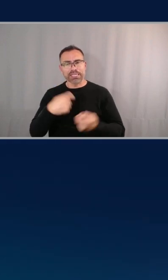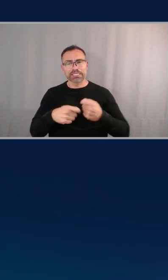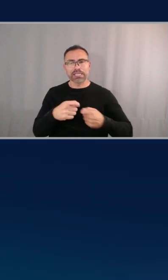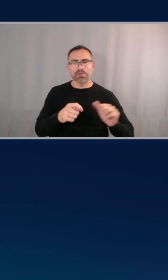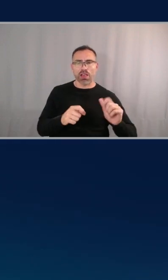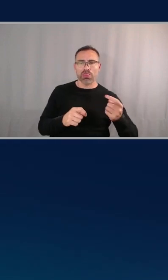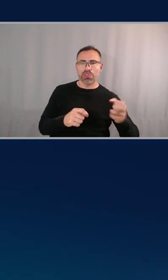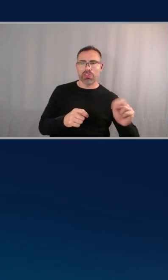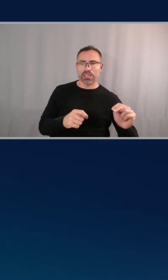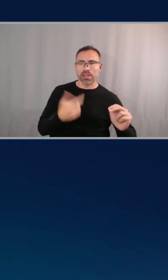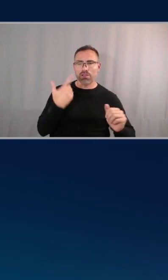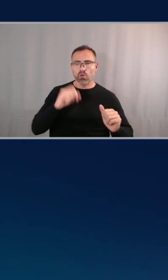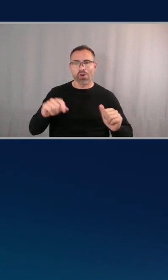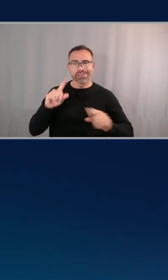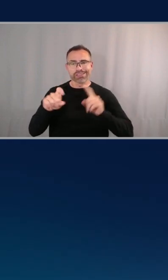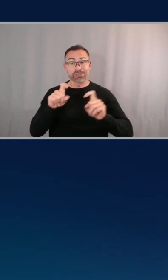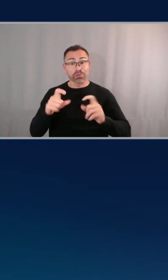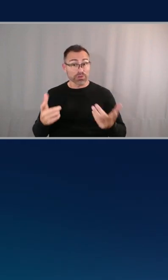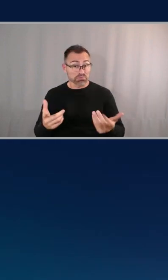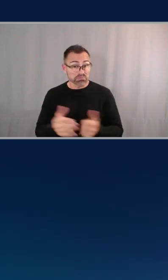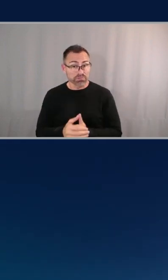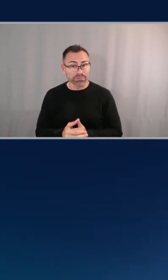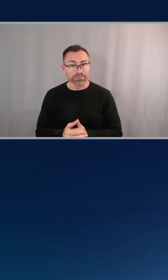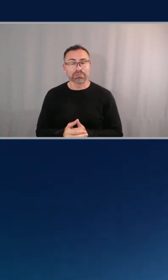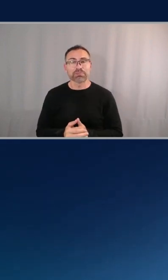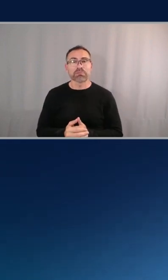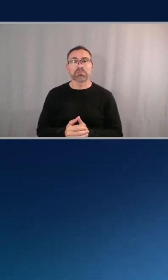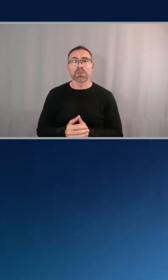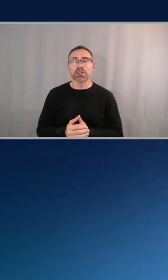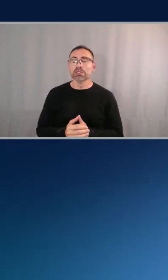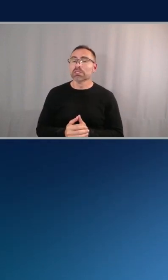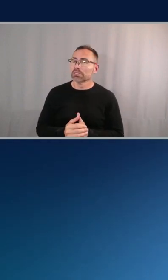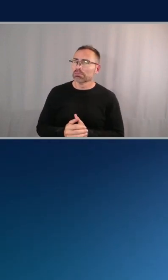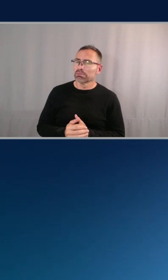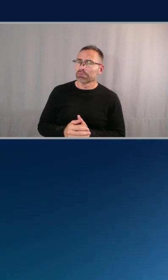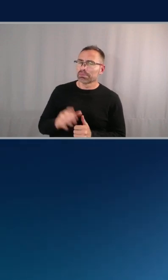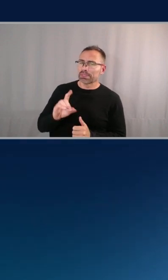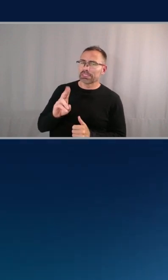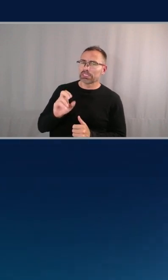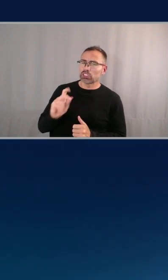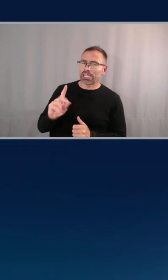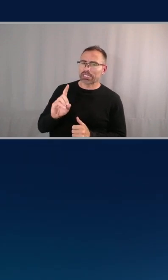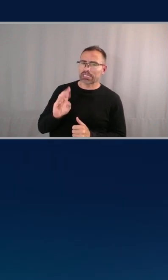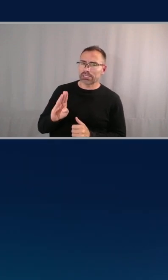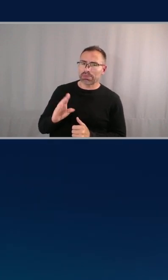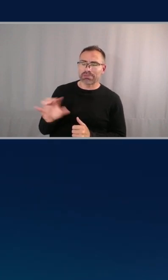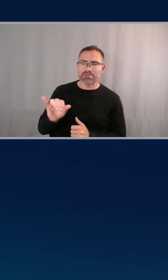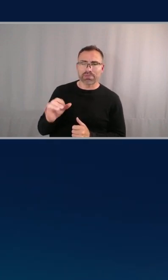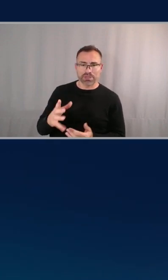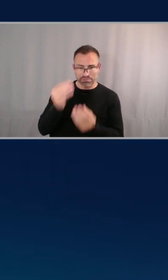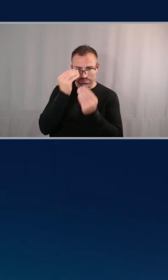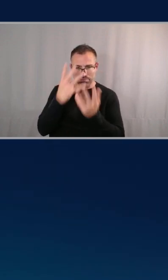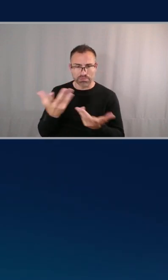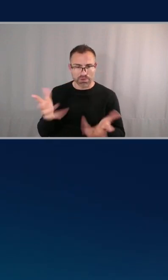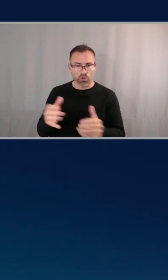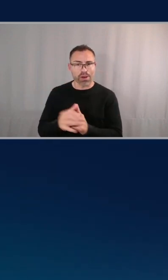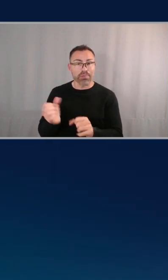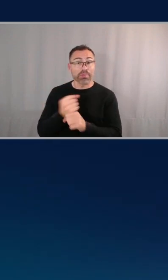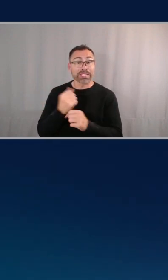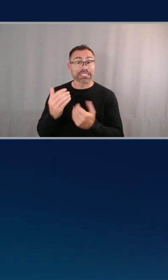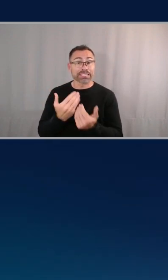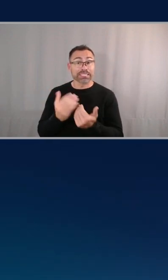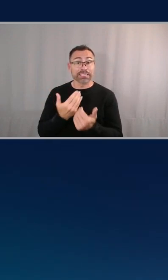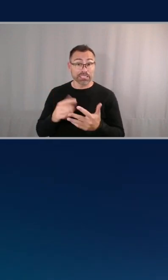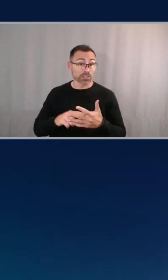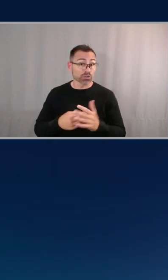It's a little unorthodox, but I do appreciate the question. Yeah, no. DuckDB, like I said, just makes it easy for you to get